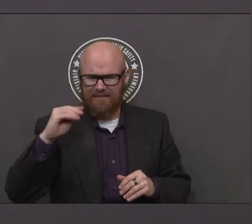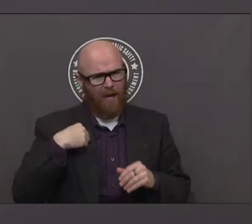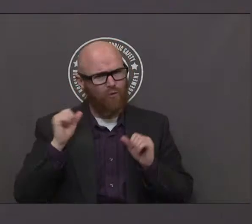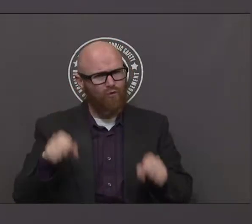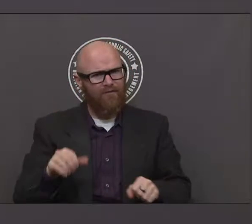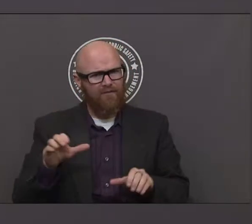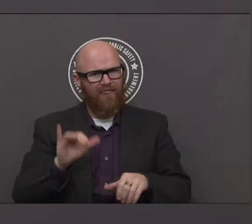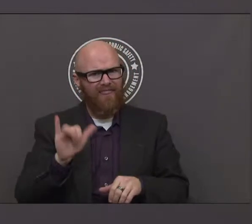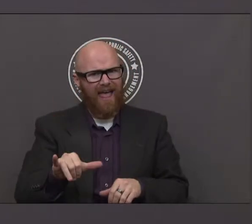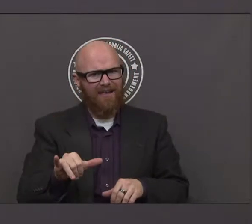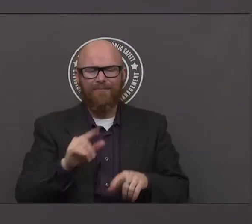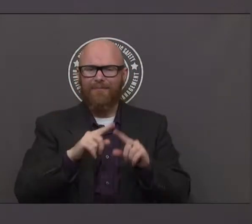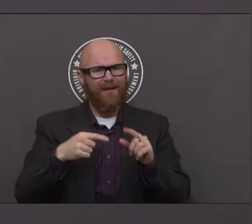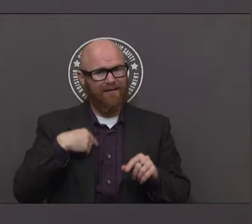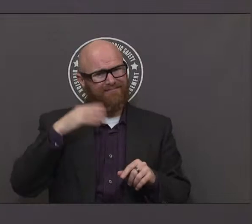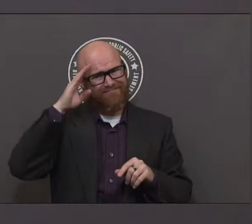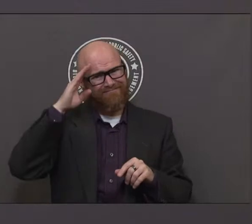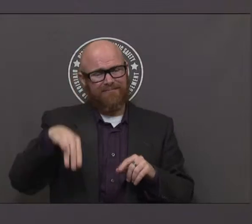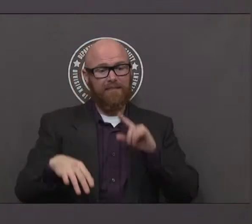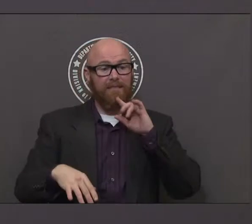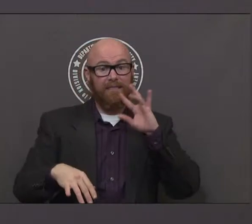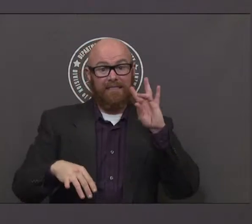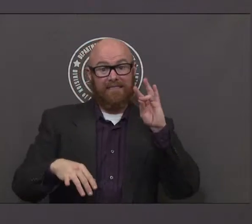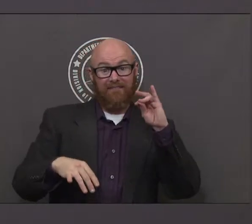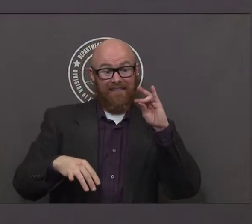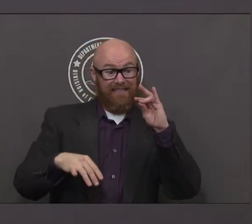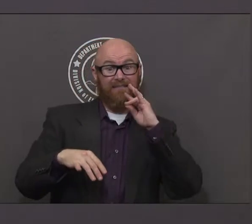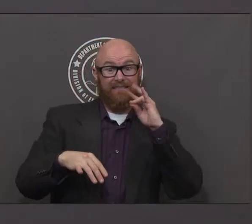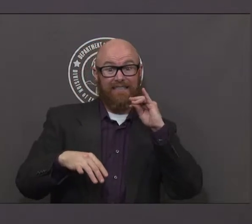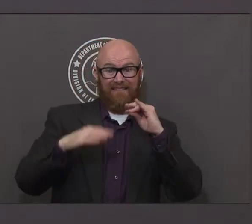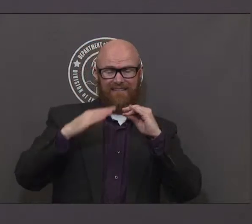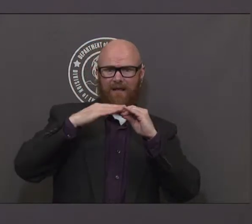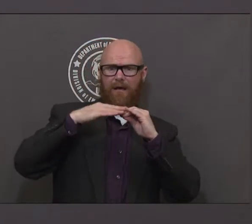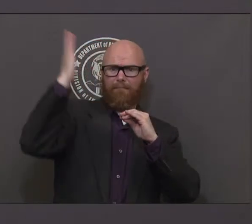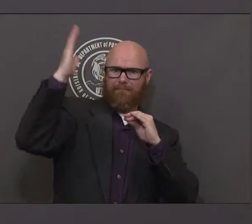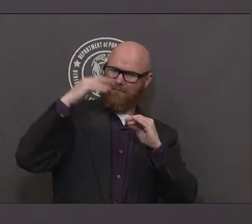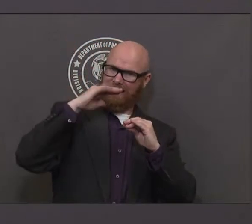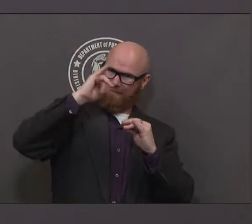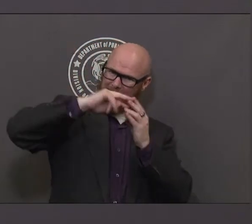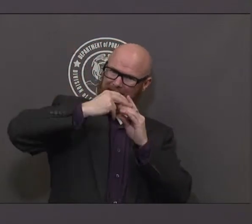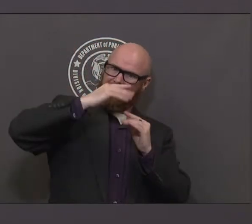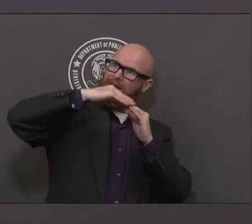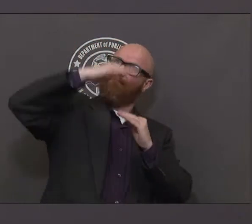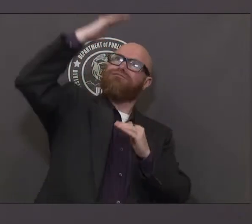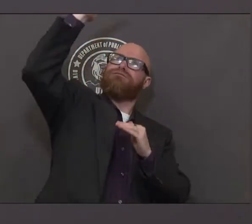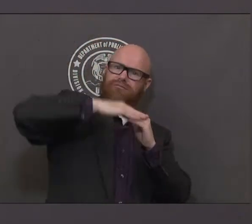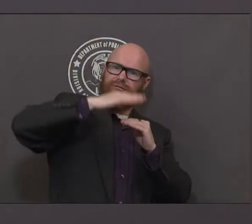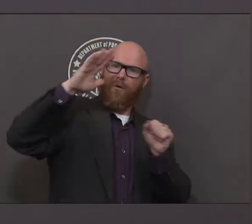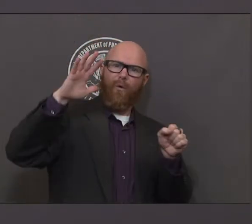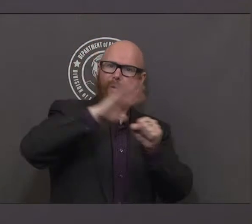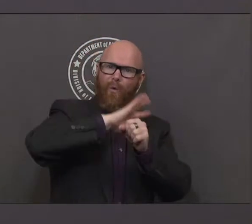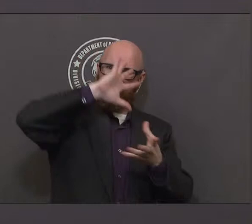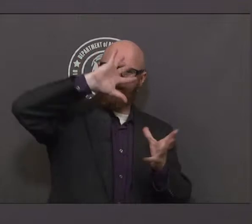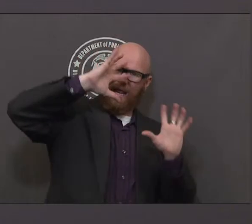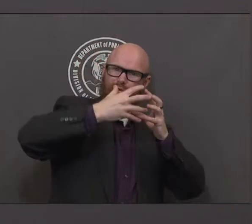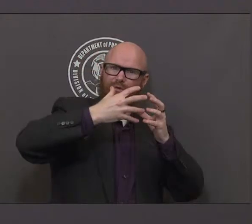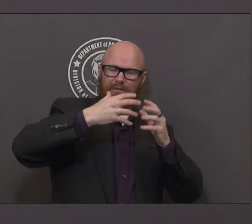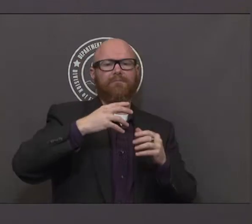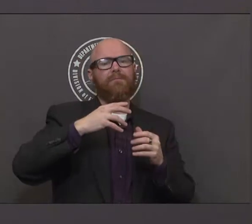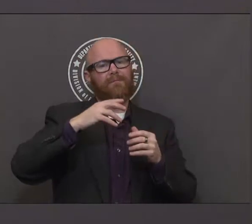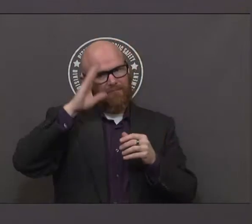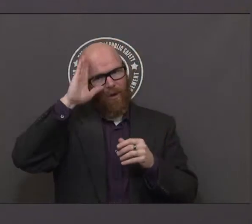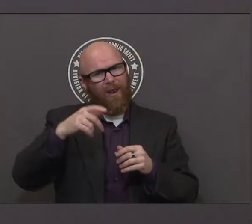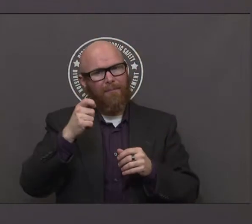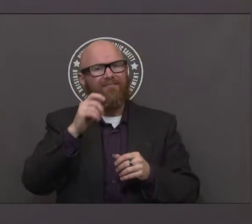that. But what we know is if you are over the age of 70, that is by far the highest risk category. About 73% of the deaths in our state